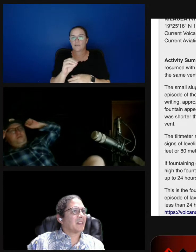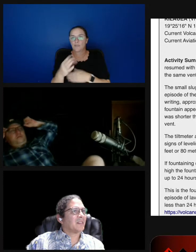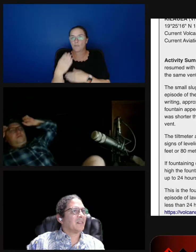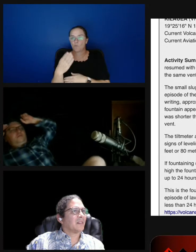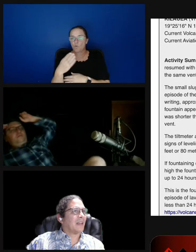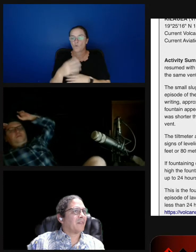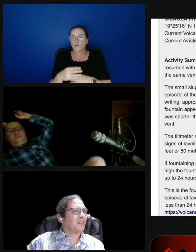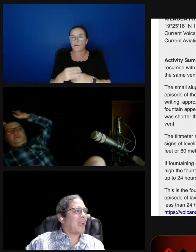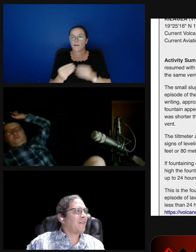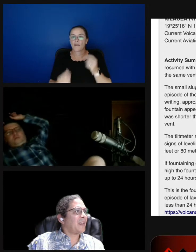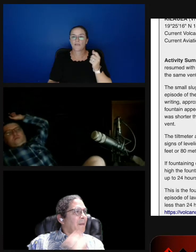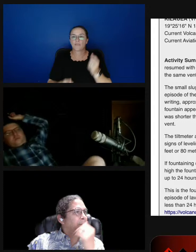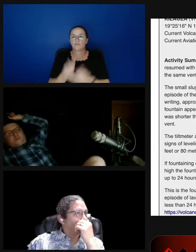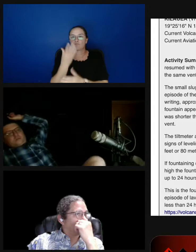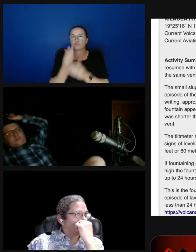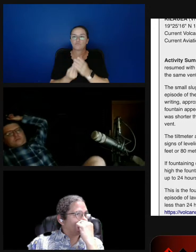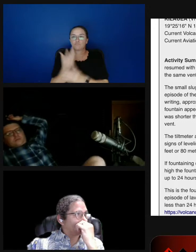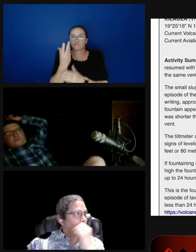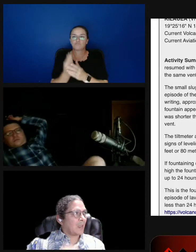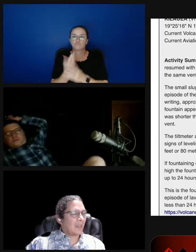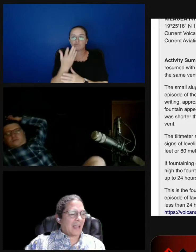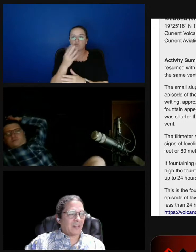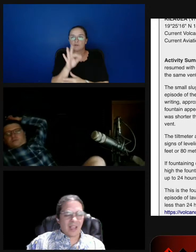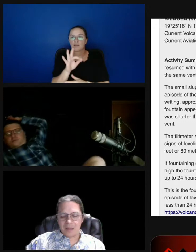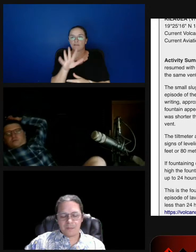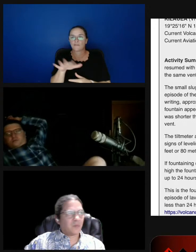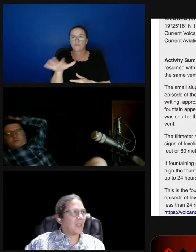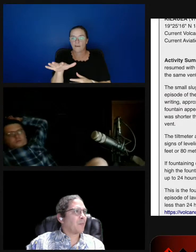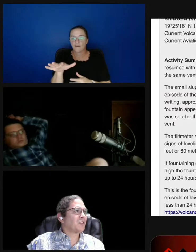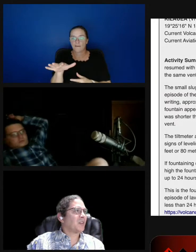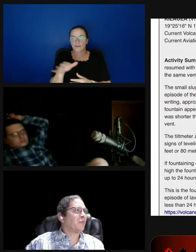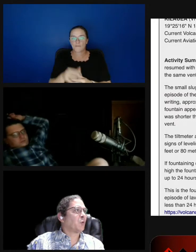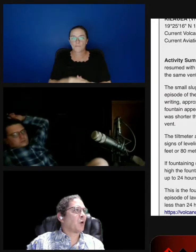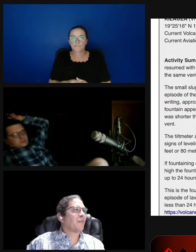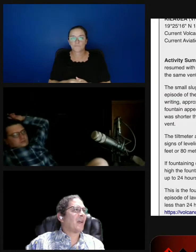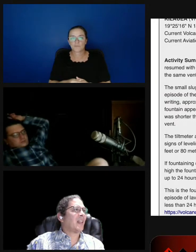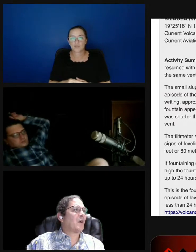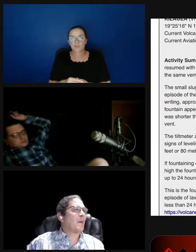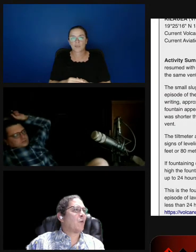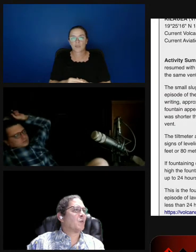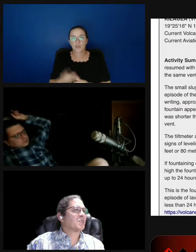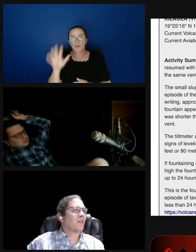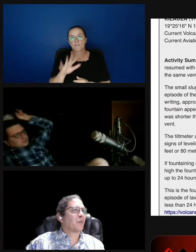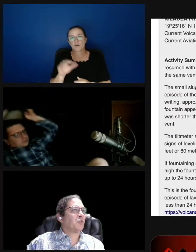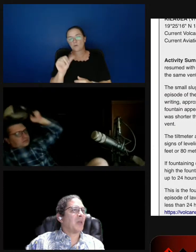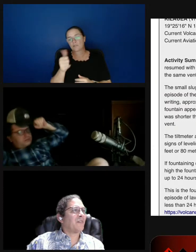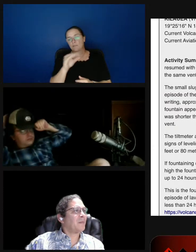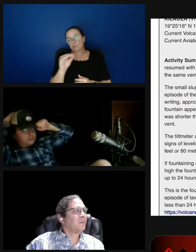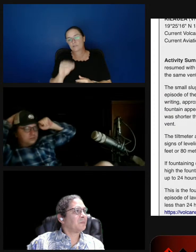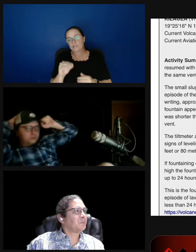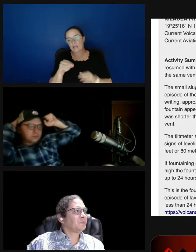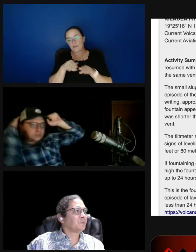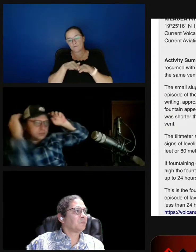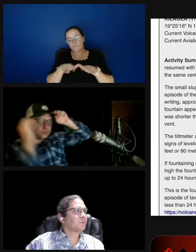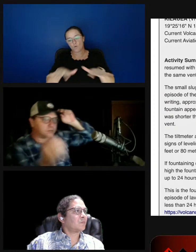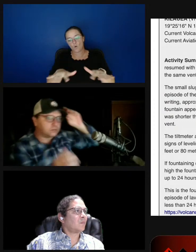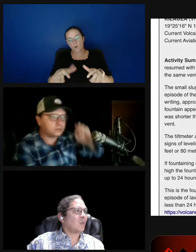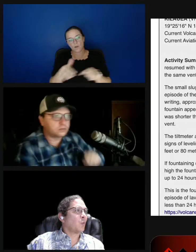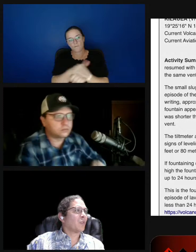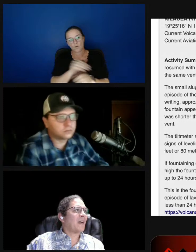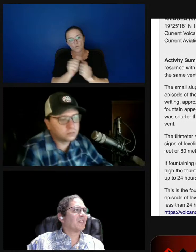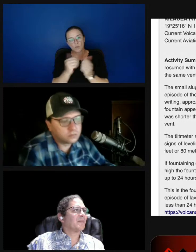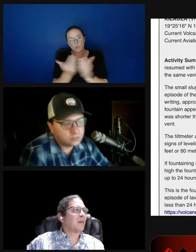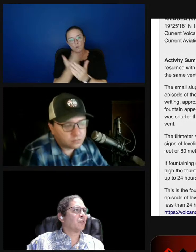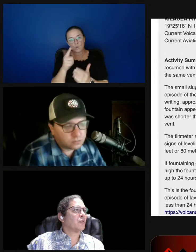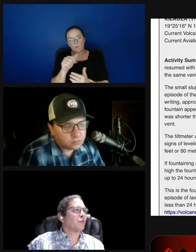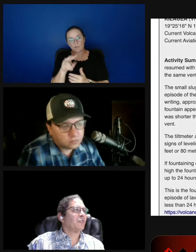fountaining at 9:55 a.m. At the time, 10% of the floor of Hawaiʻi was covered with new lava,